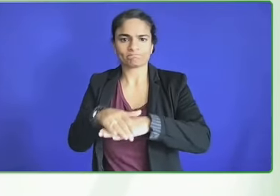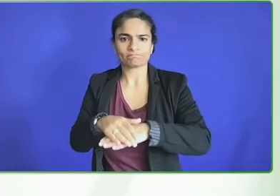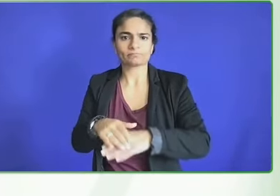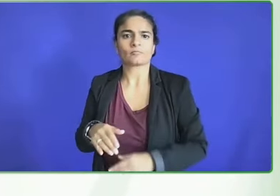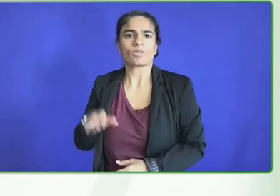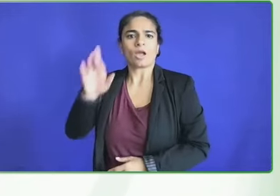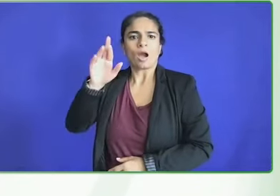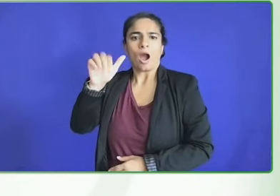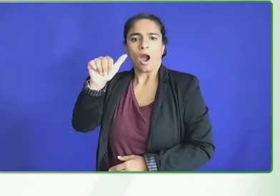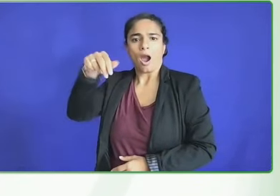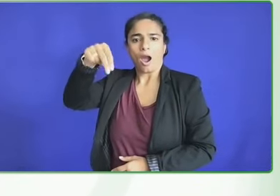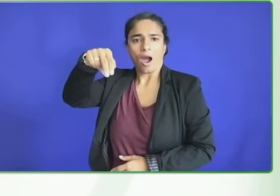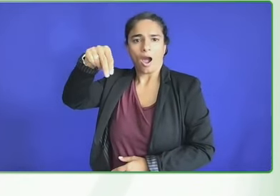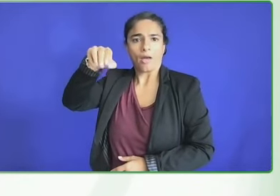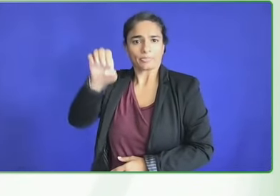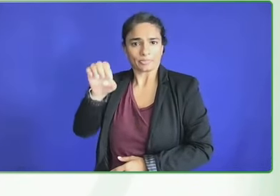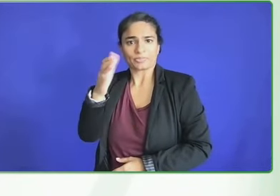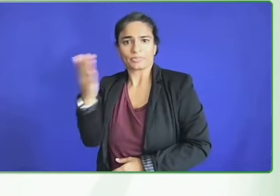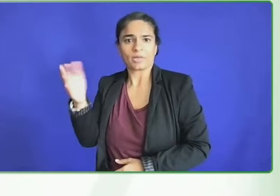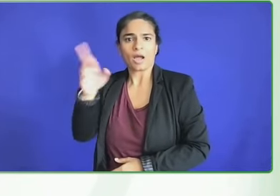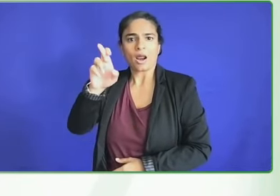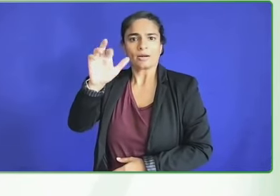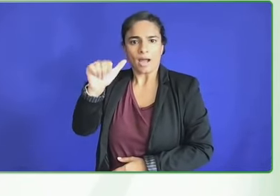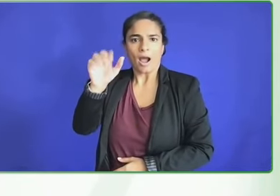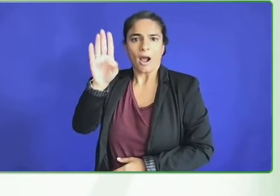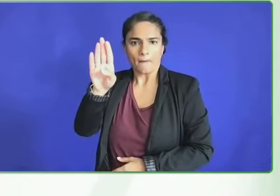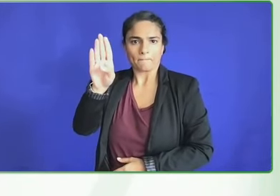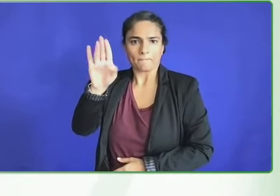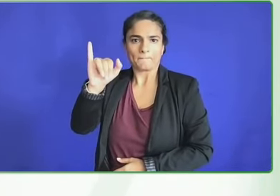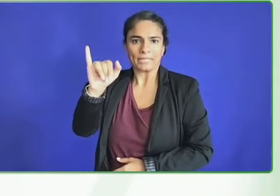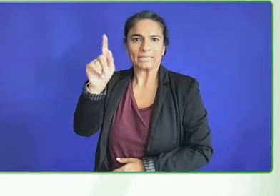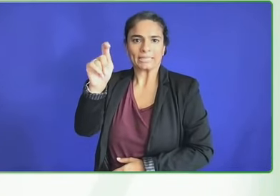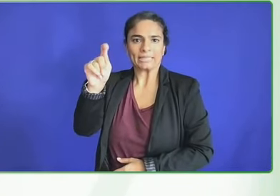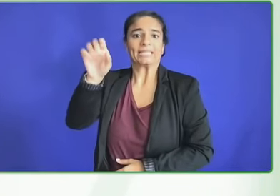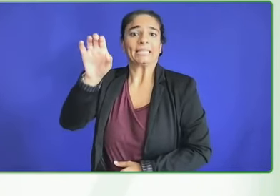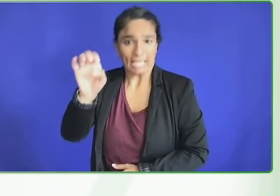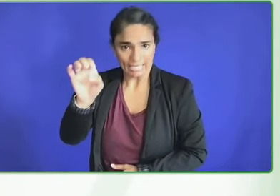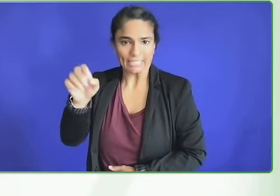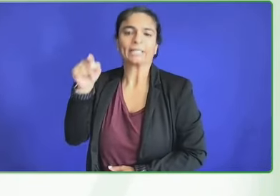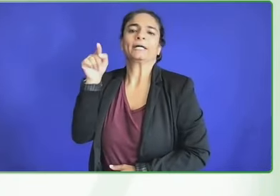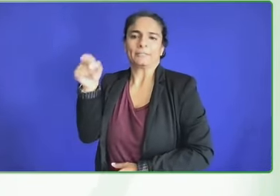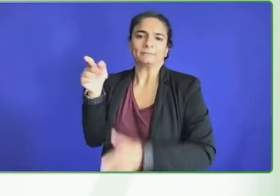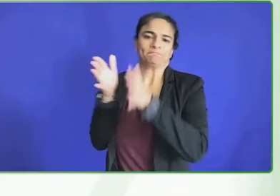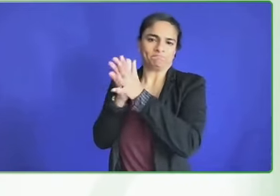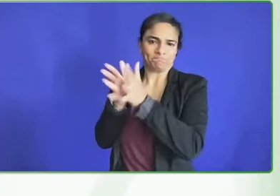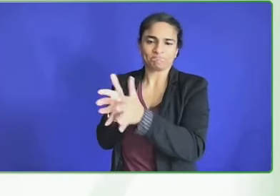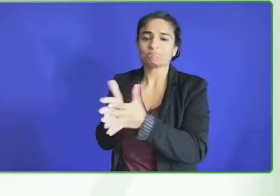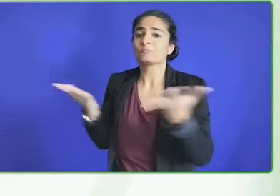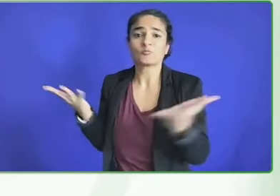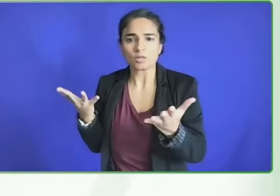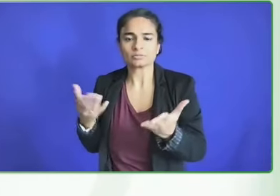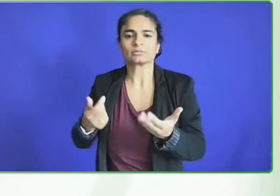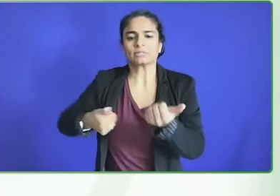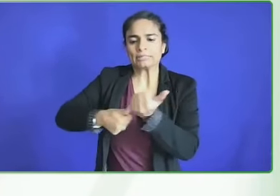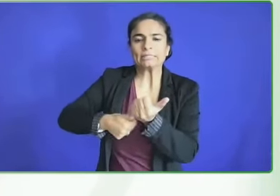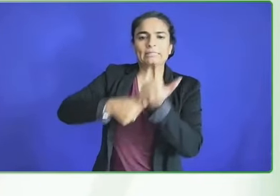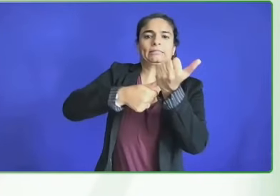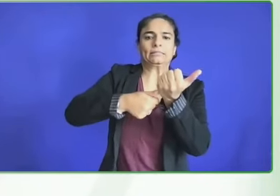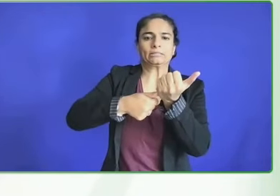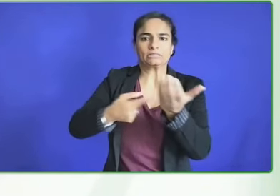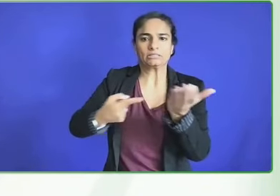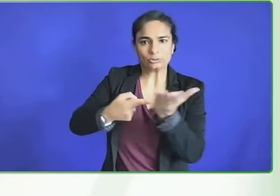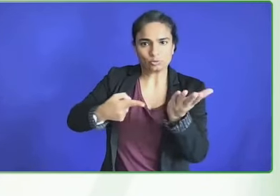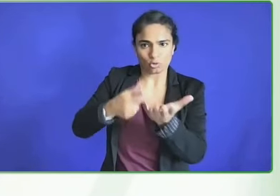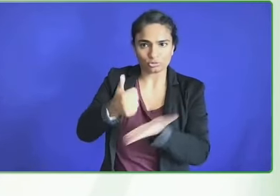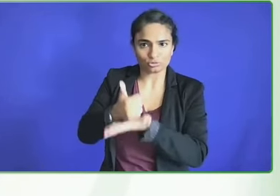Minister, the floor is yours. Thank you, Cathal, and thank you very much, everybody, and good afternoon, and thank you for the invite here